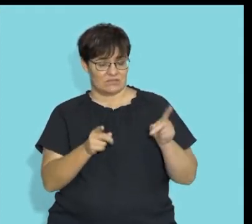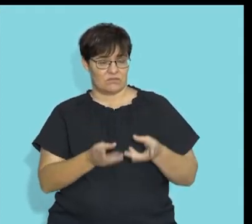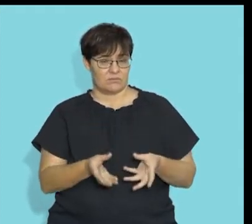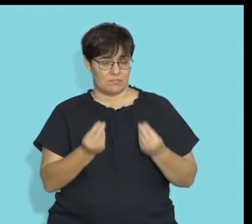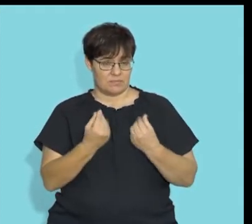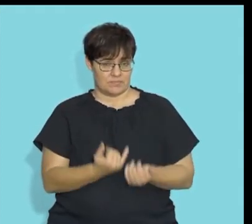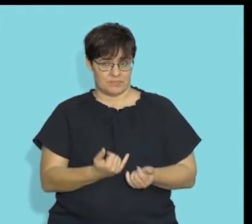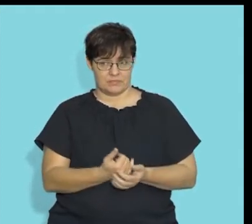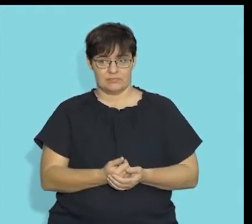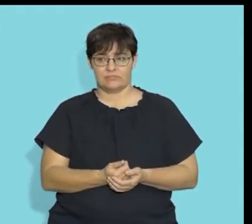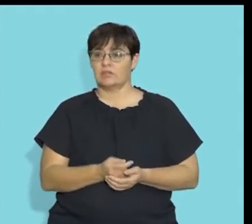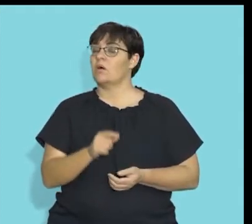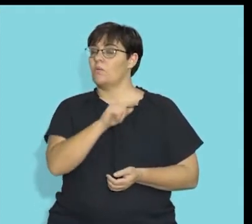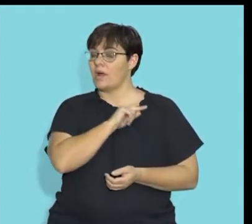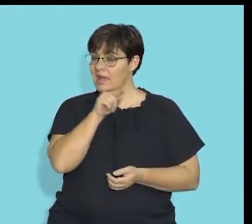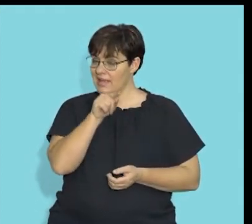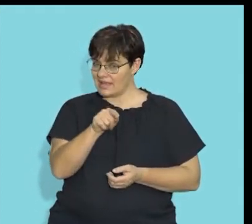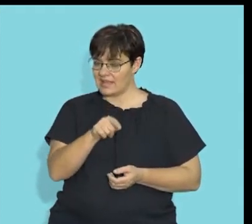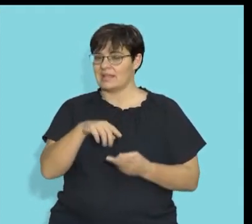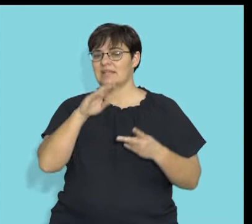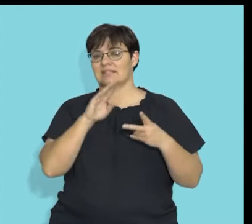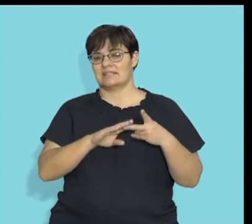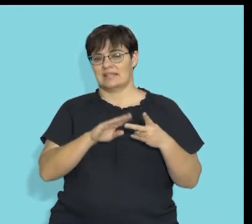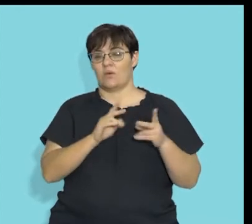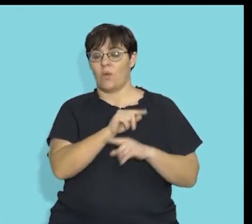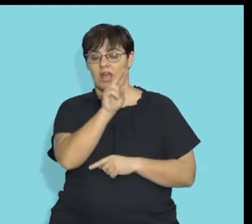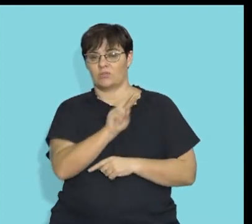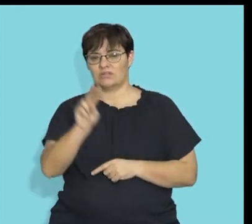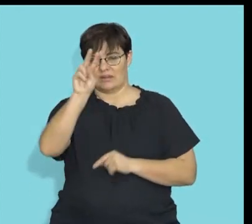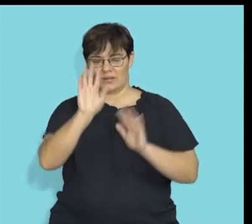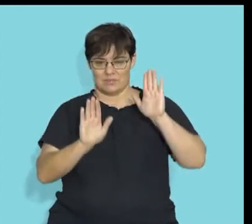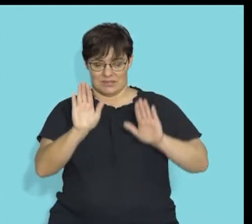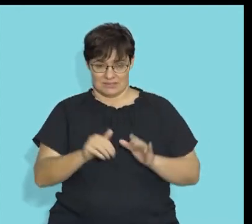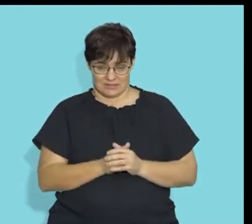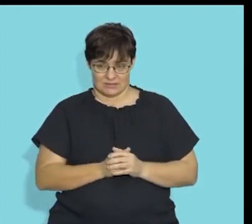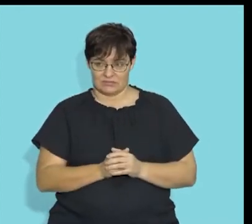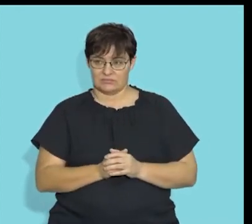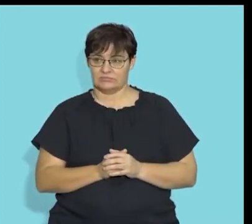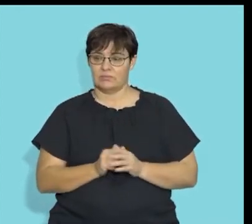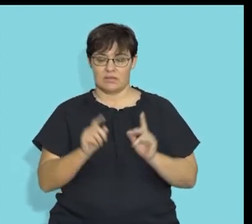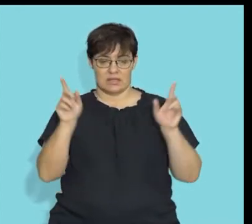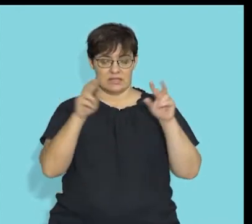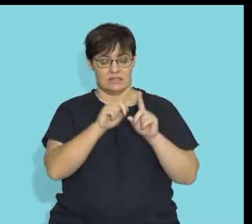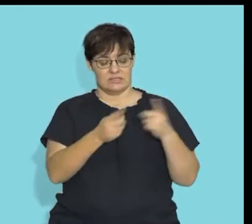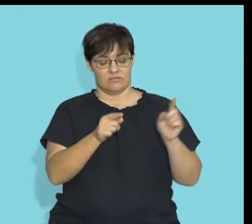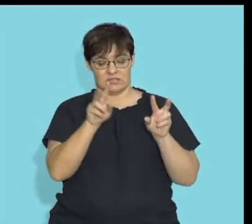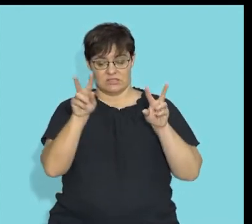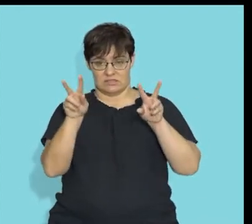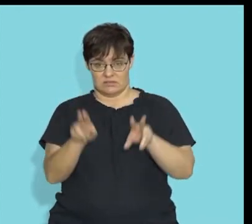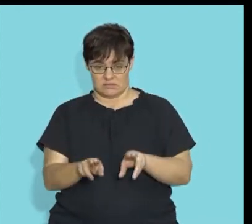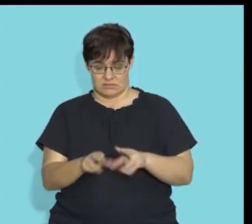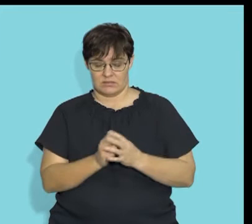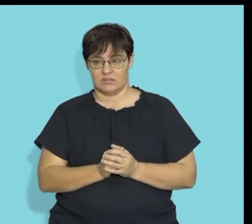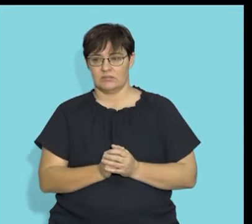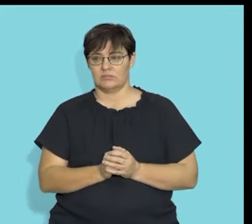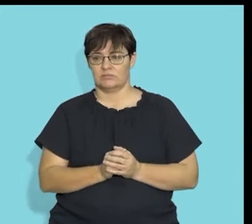my second differences because this is in fact a quadratic pattern. So I need to find these